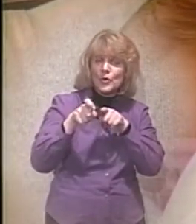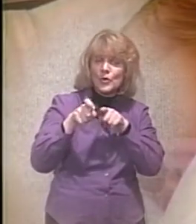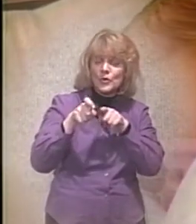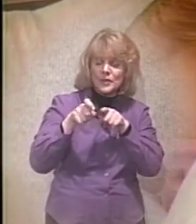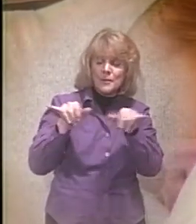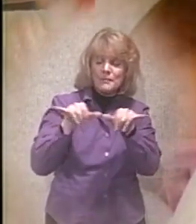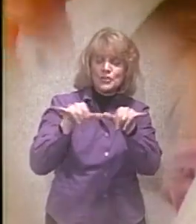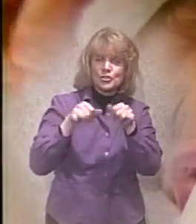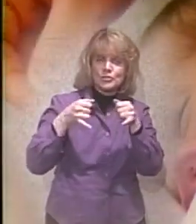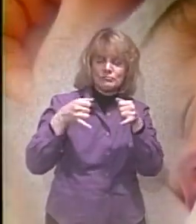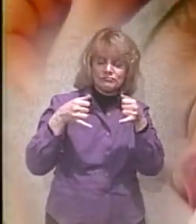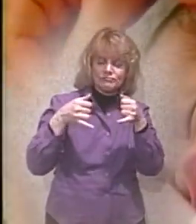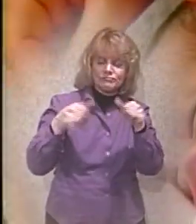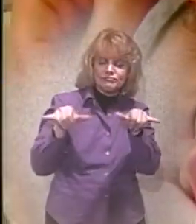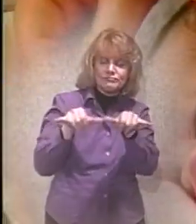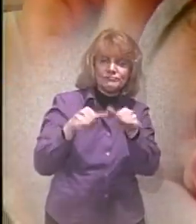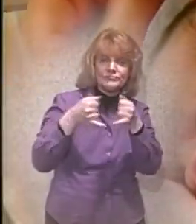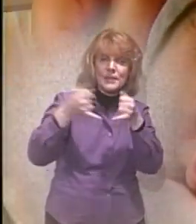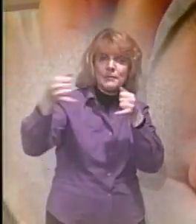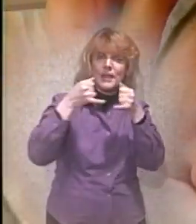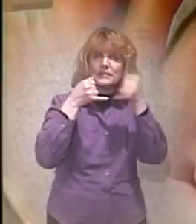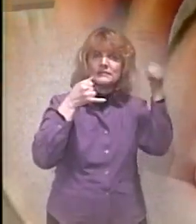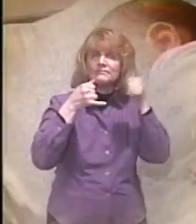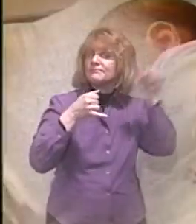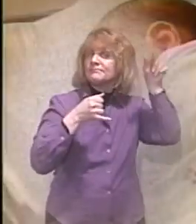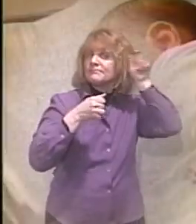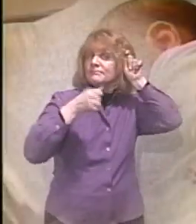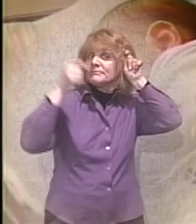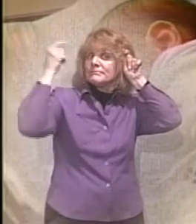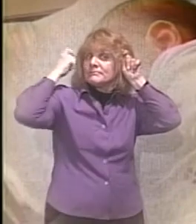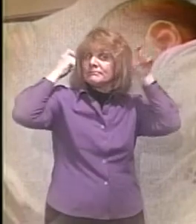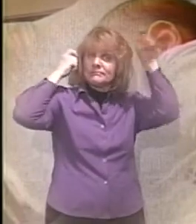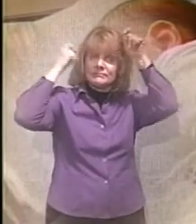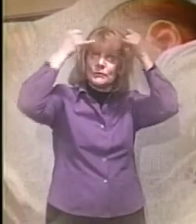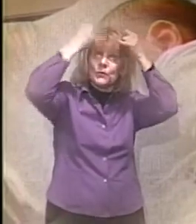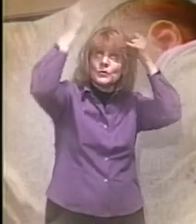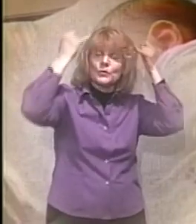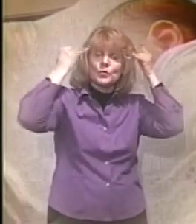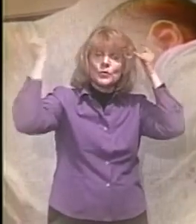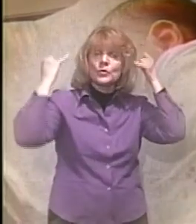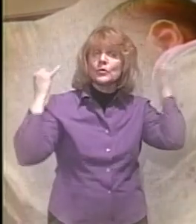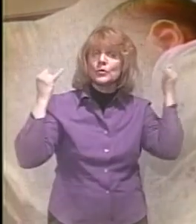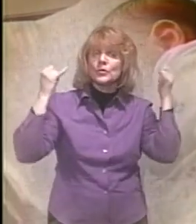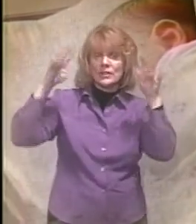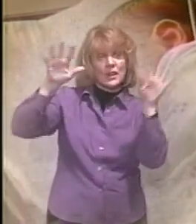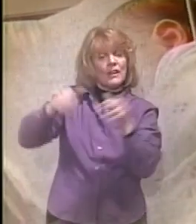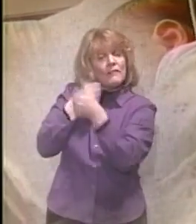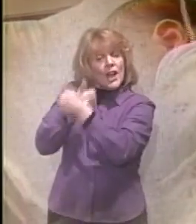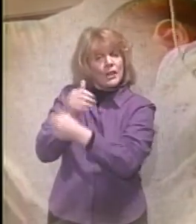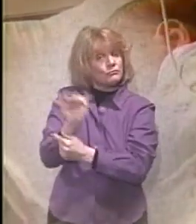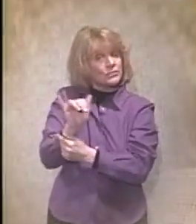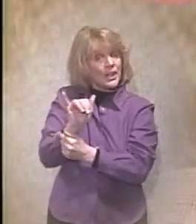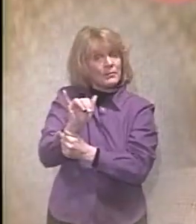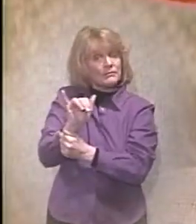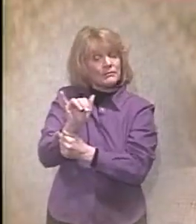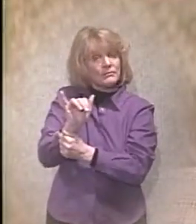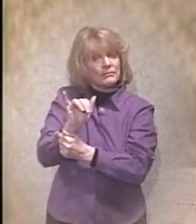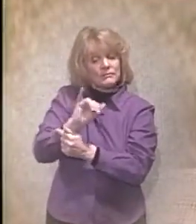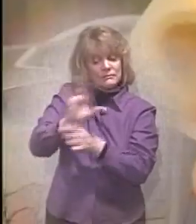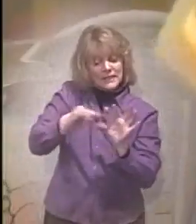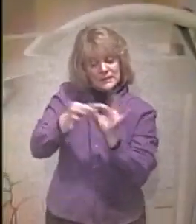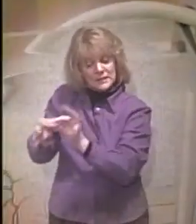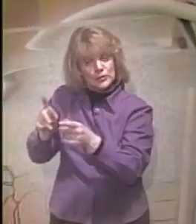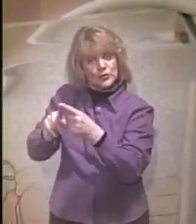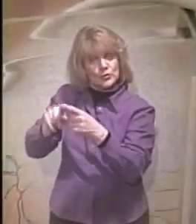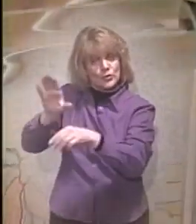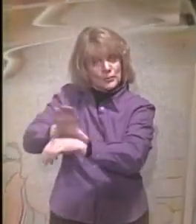positioned on different parts of your baby's head. Equipment wires are then attached directly to the electrodes. An ear coupler